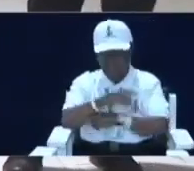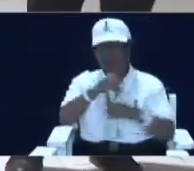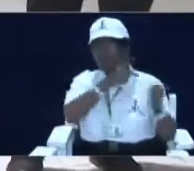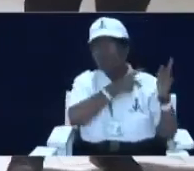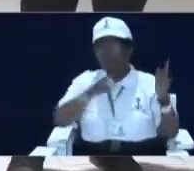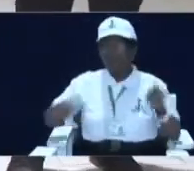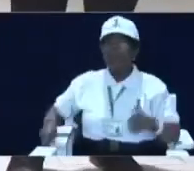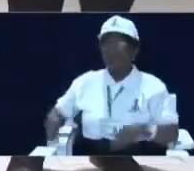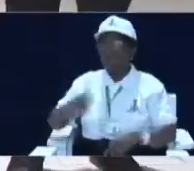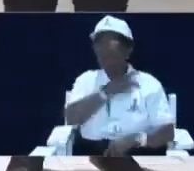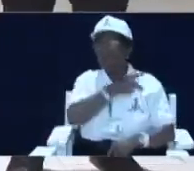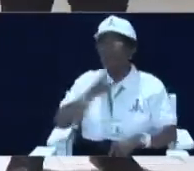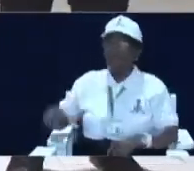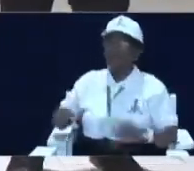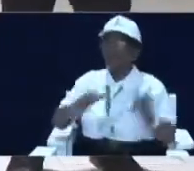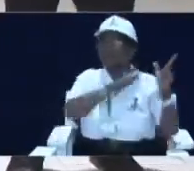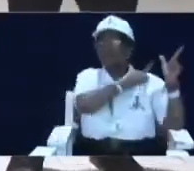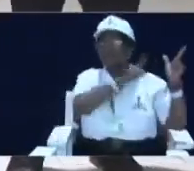and Lord of Lords,